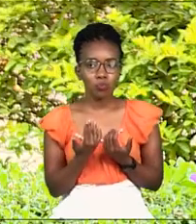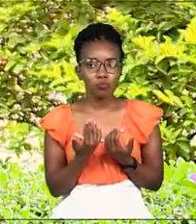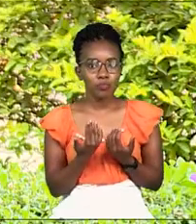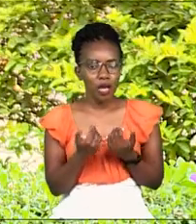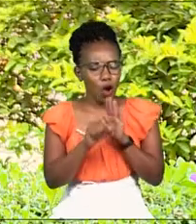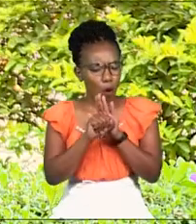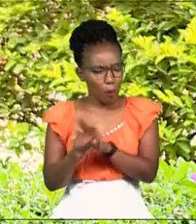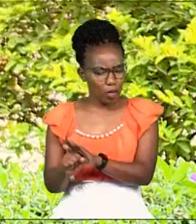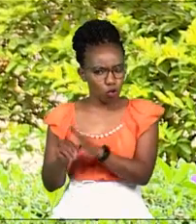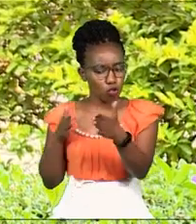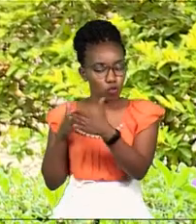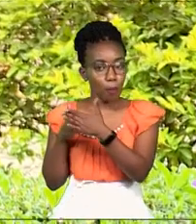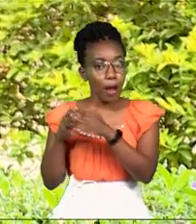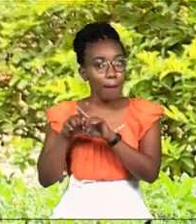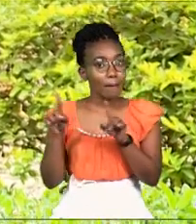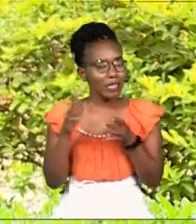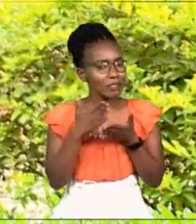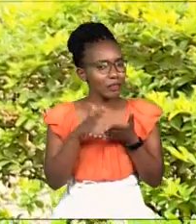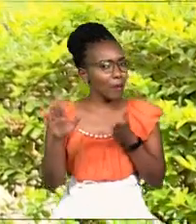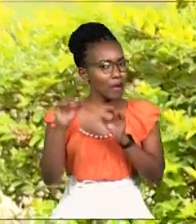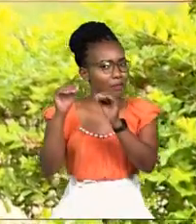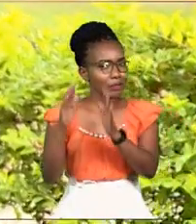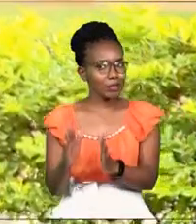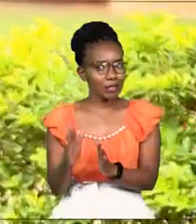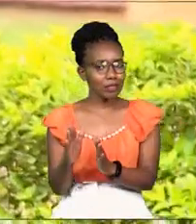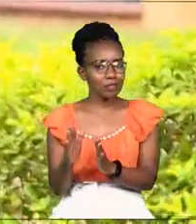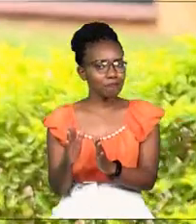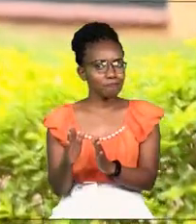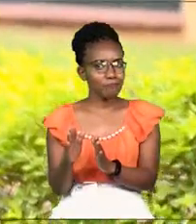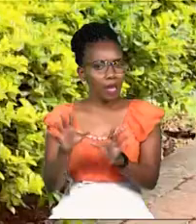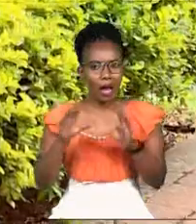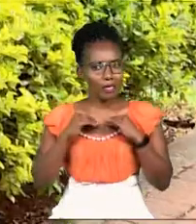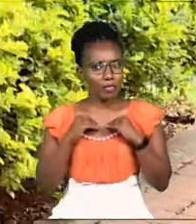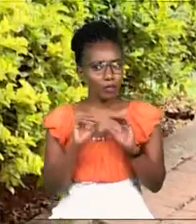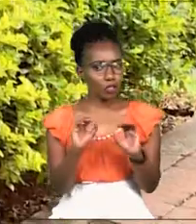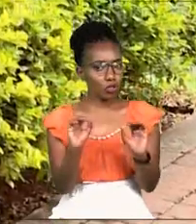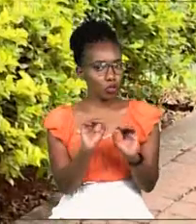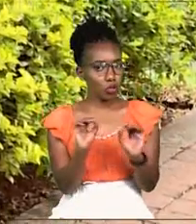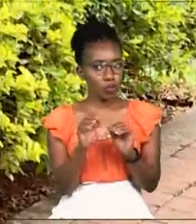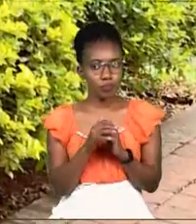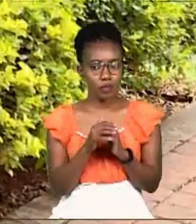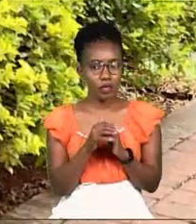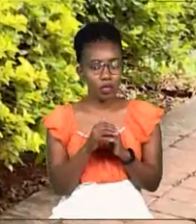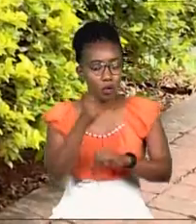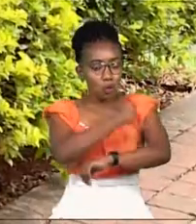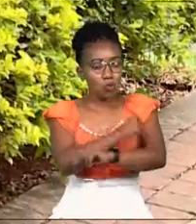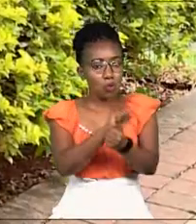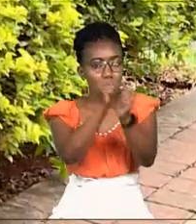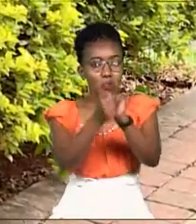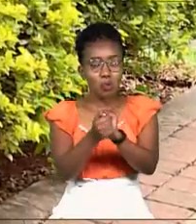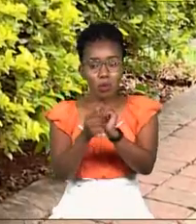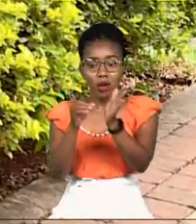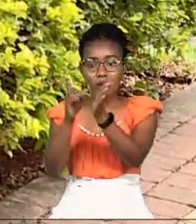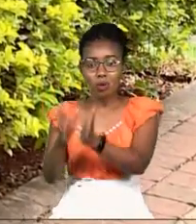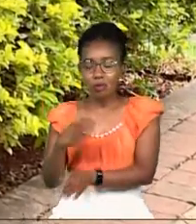there's still some of them, they couldn't buy that. Changing schools, visiting